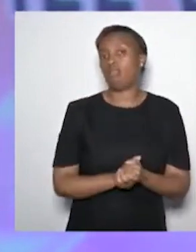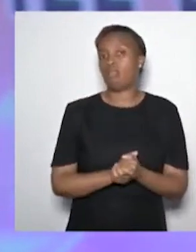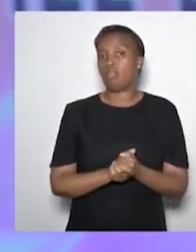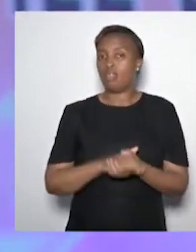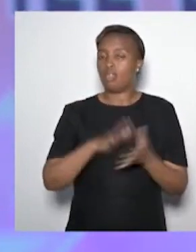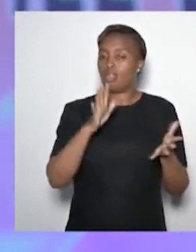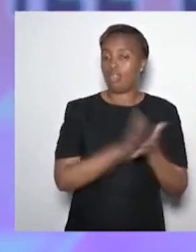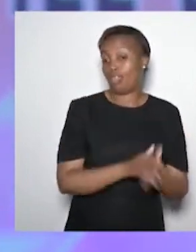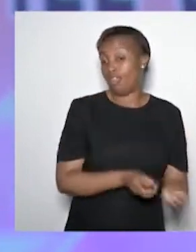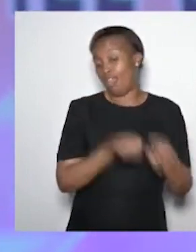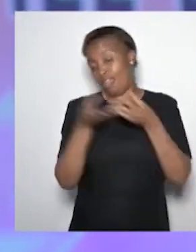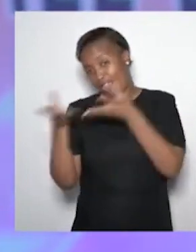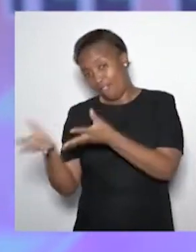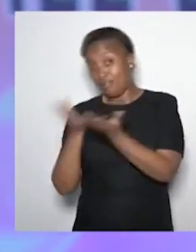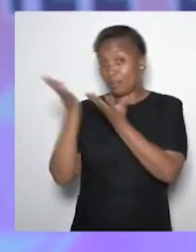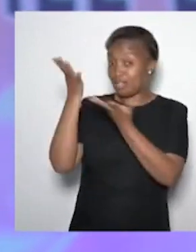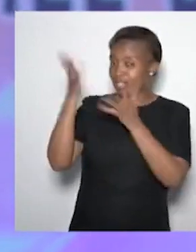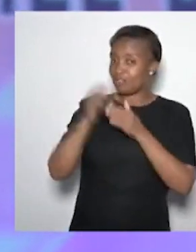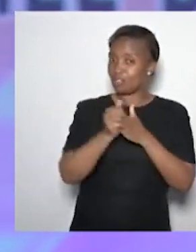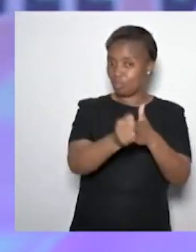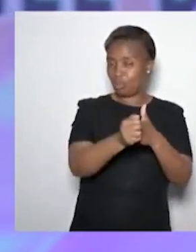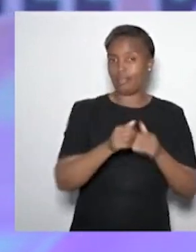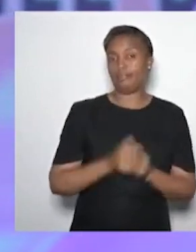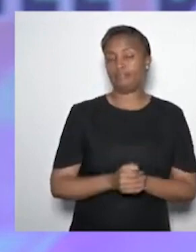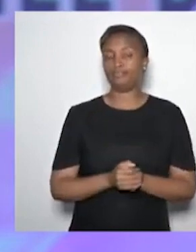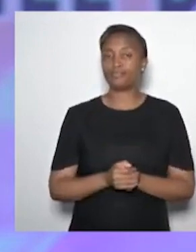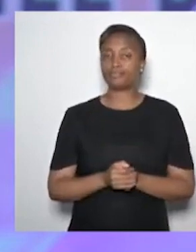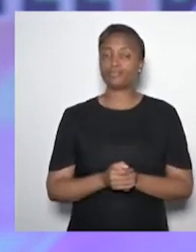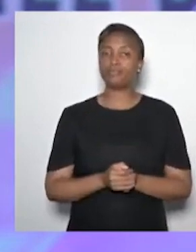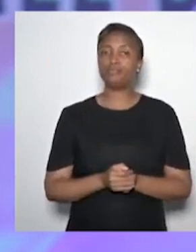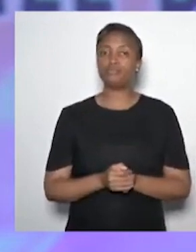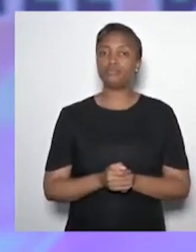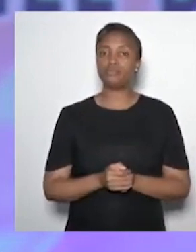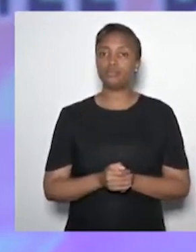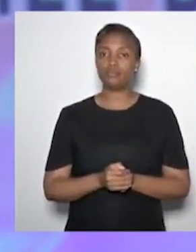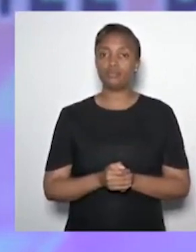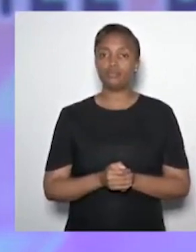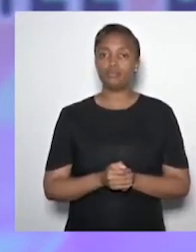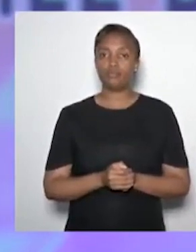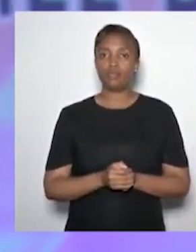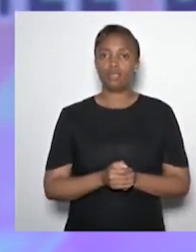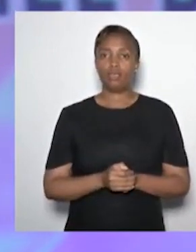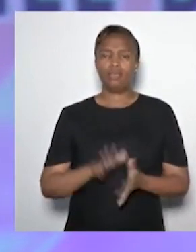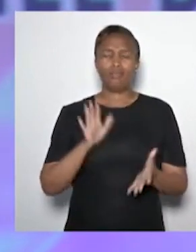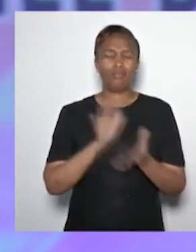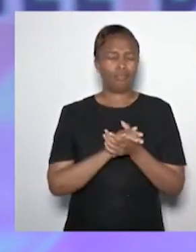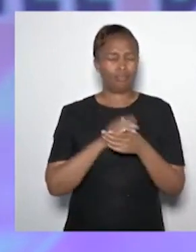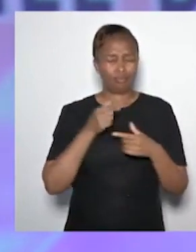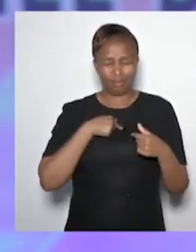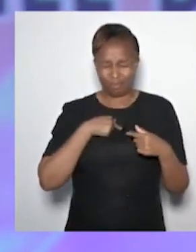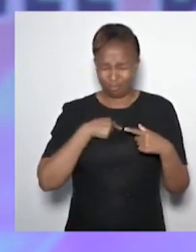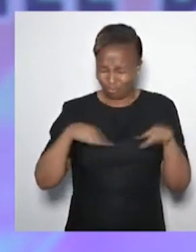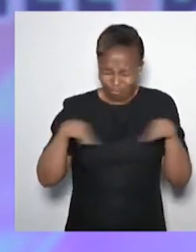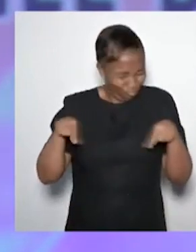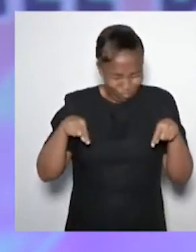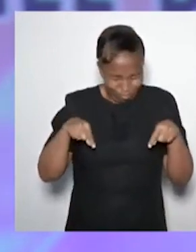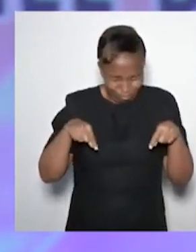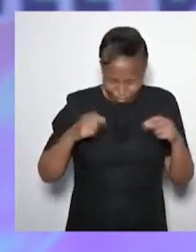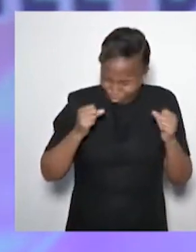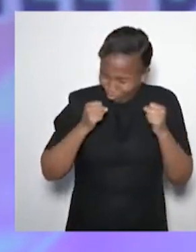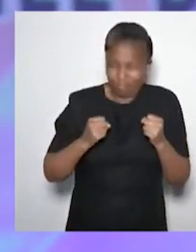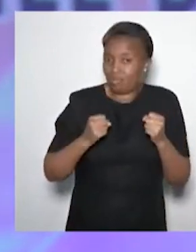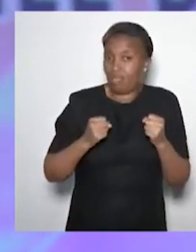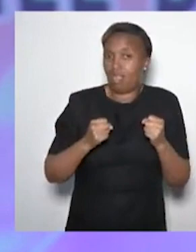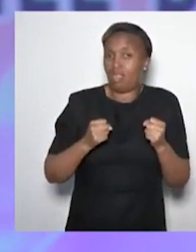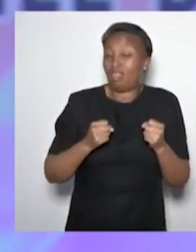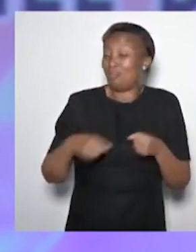handed over the service to Dr. Maswanganyi. And I was so tense, so afraid that when